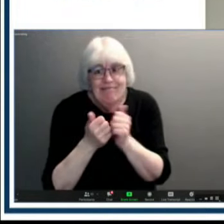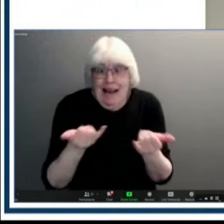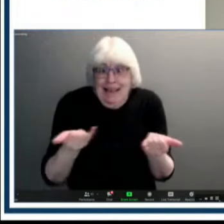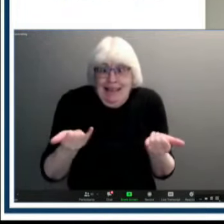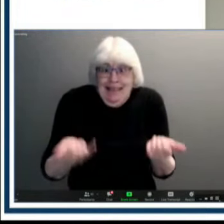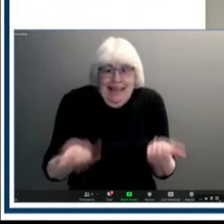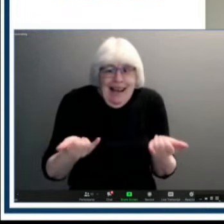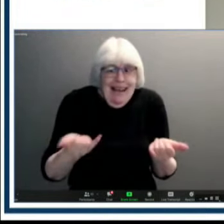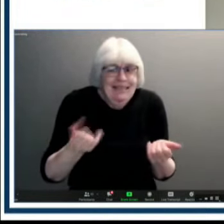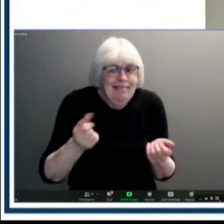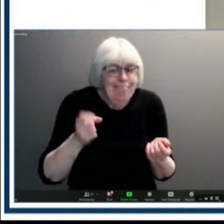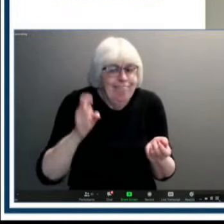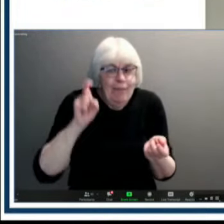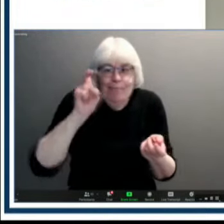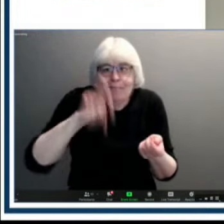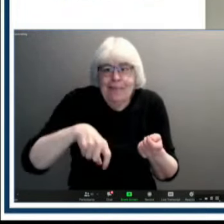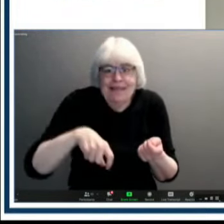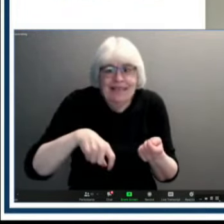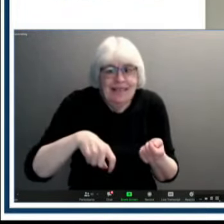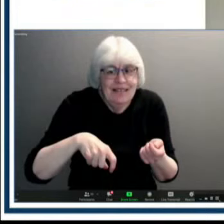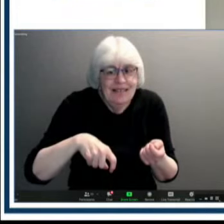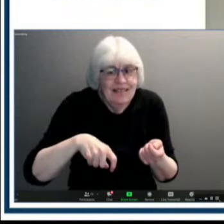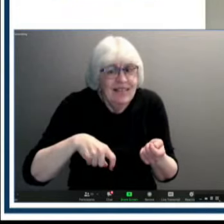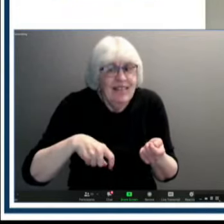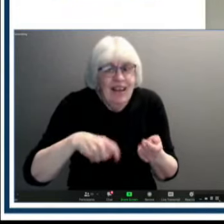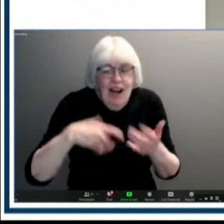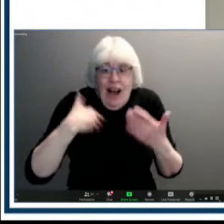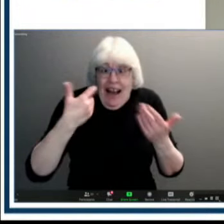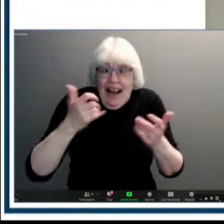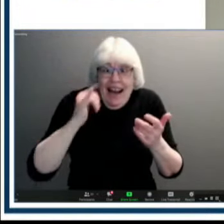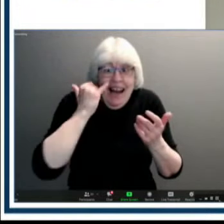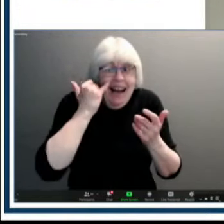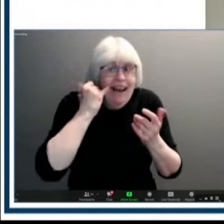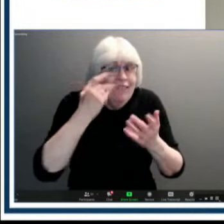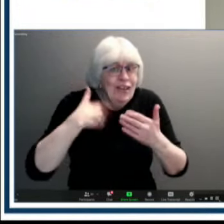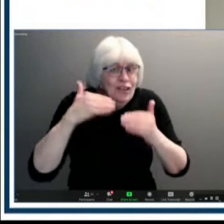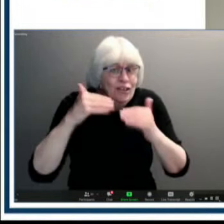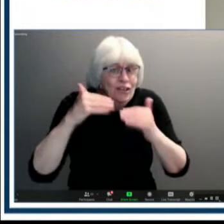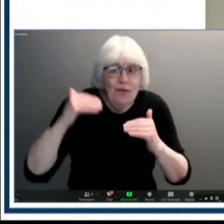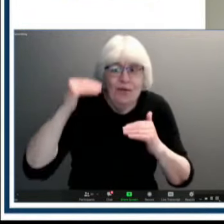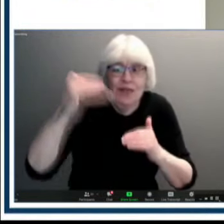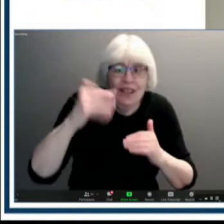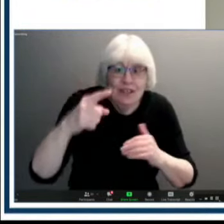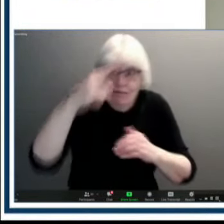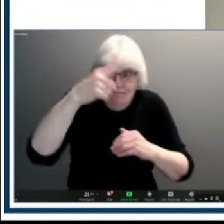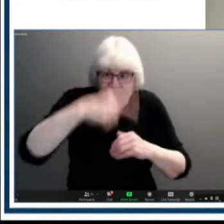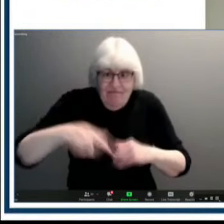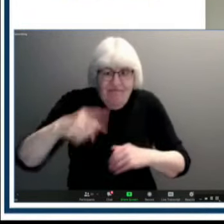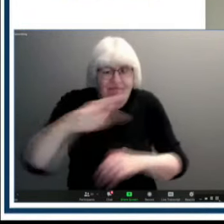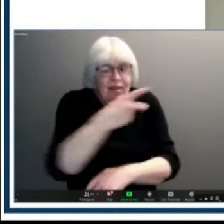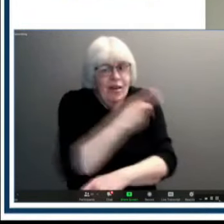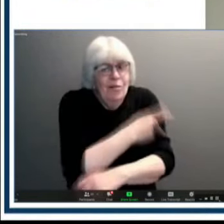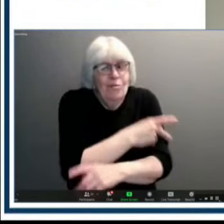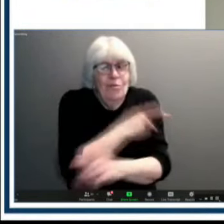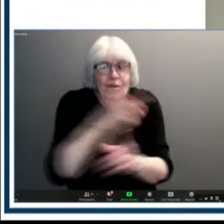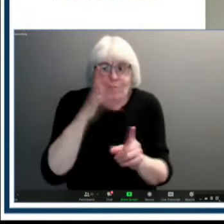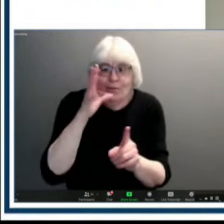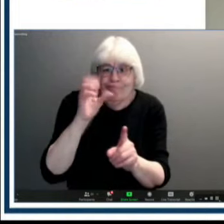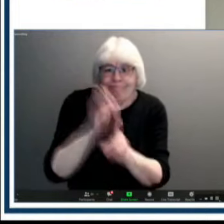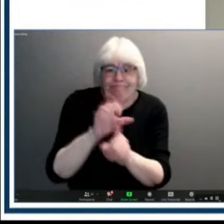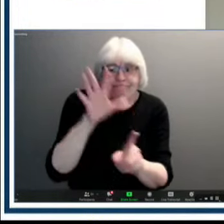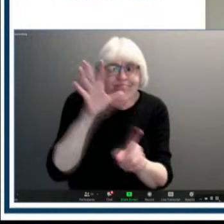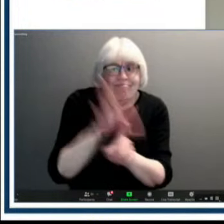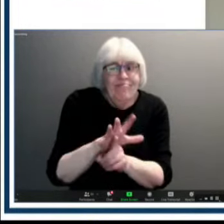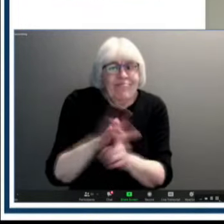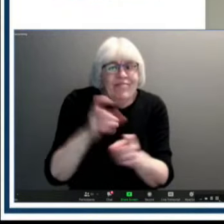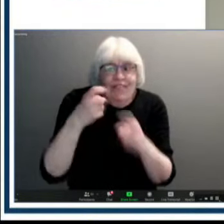that if we go too far in this area, we're then actually putting patients at risk of being exposed from the caregivers. So it's a fine balance, but I